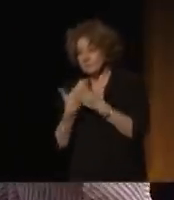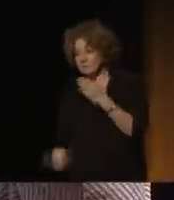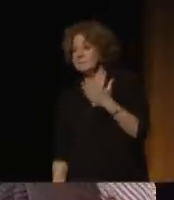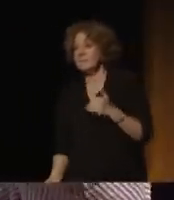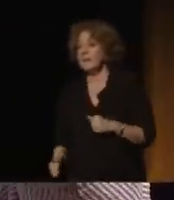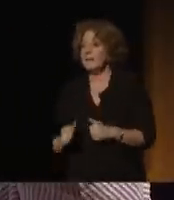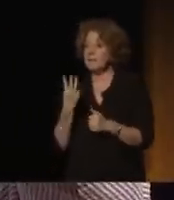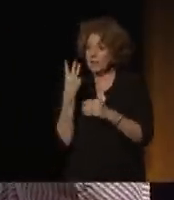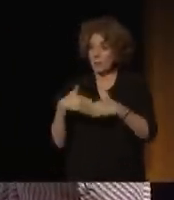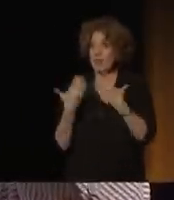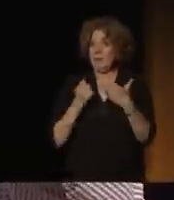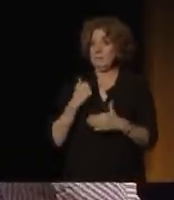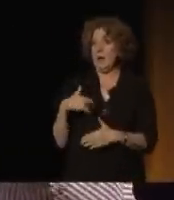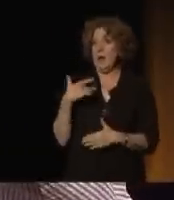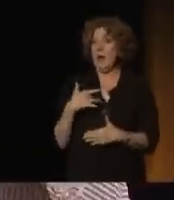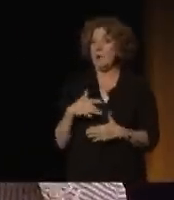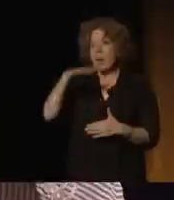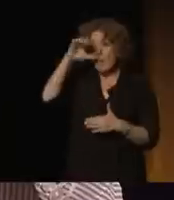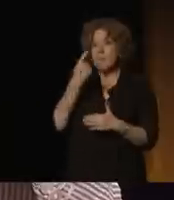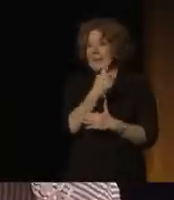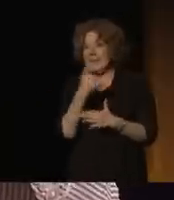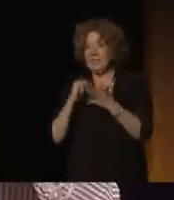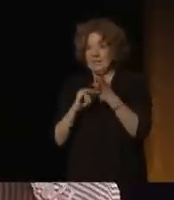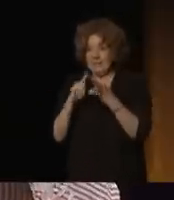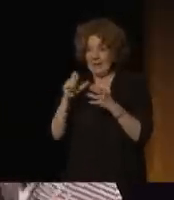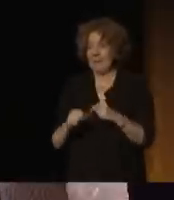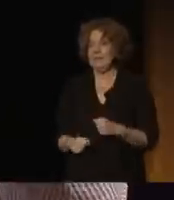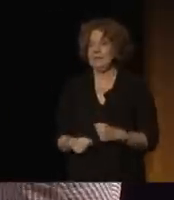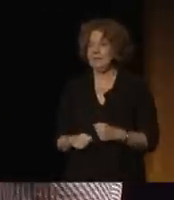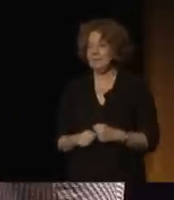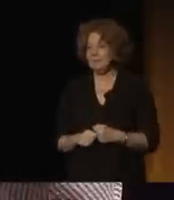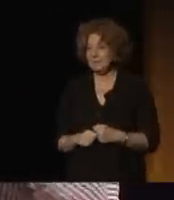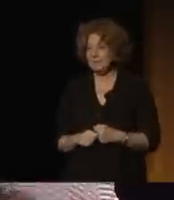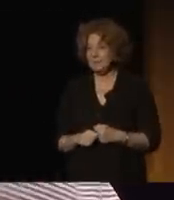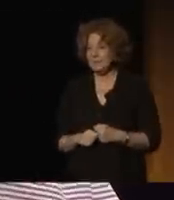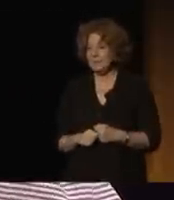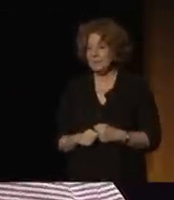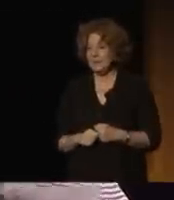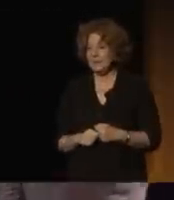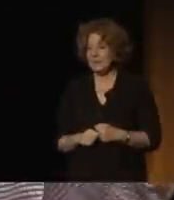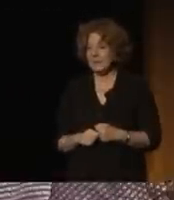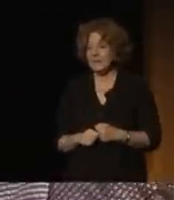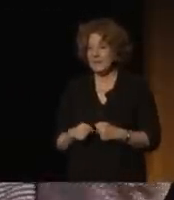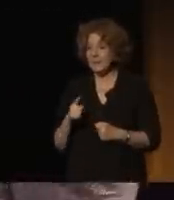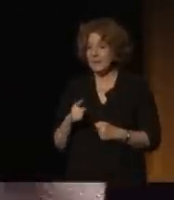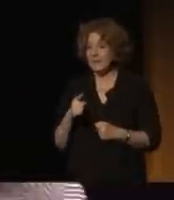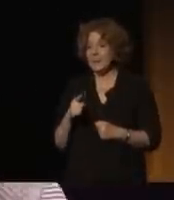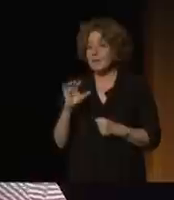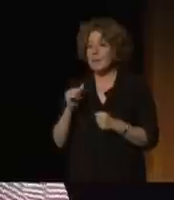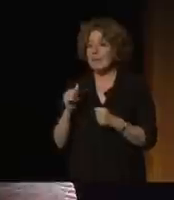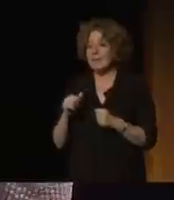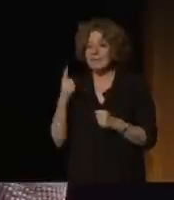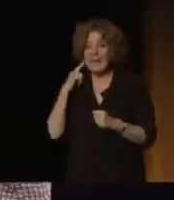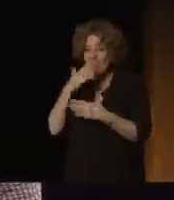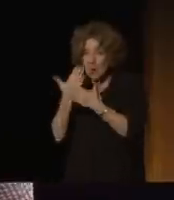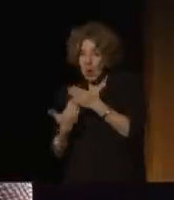are 3 days of my life where I remember every second. Okay? So I've already edited this down if it seems like it's been long, and